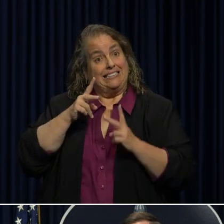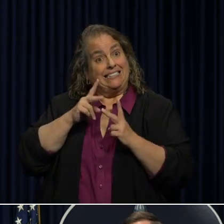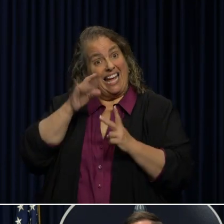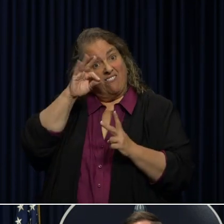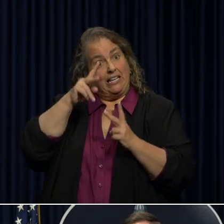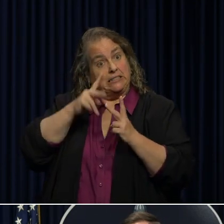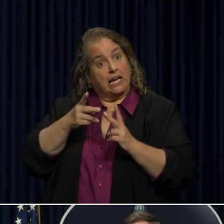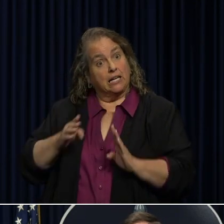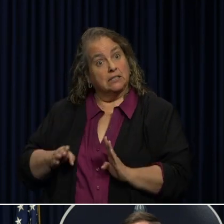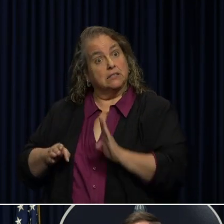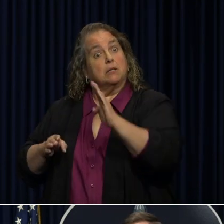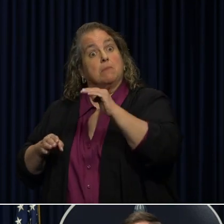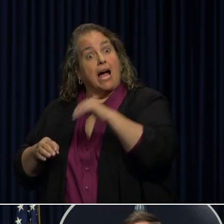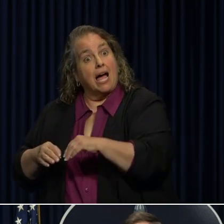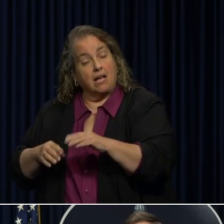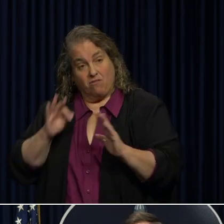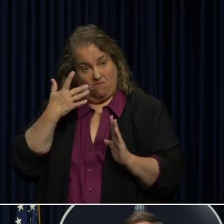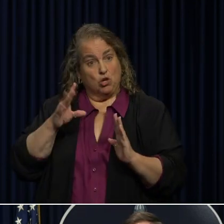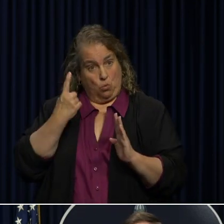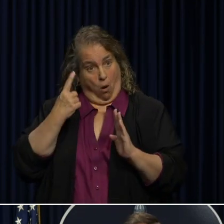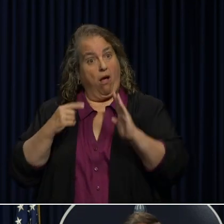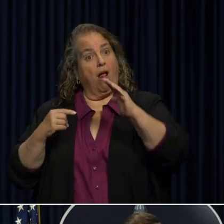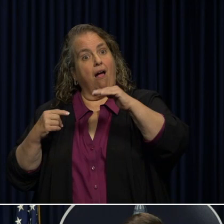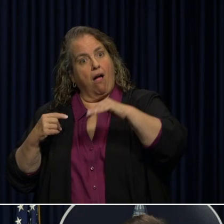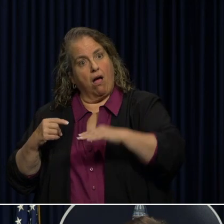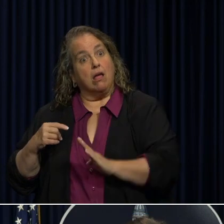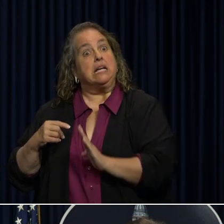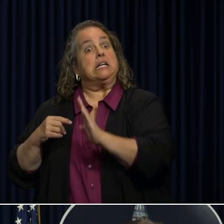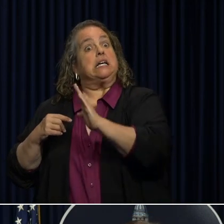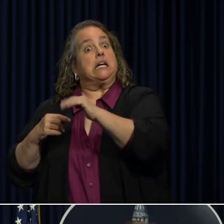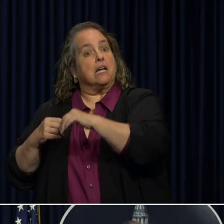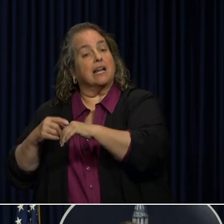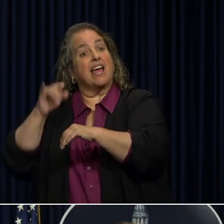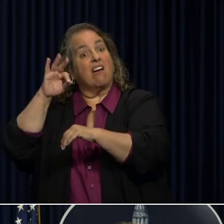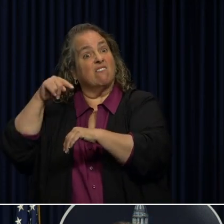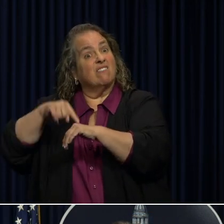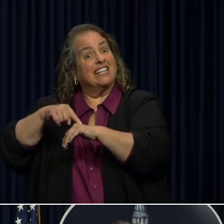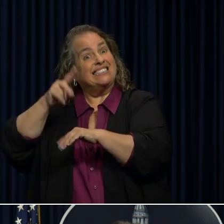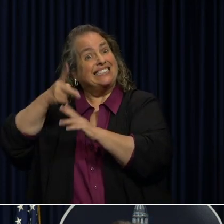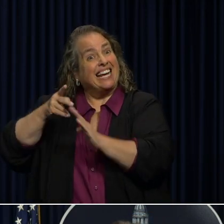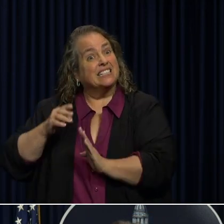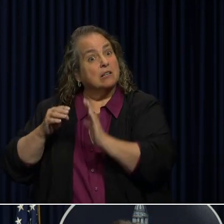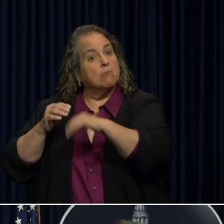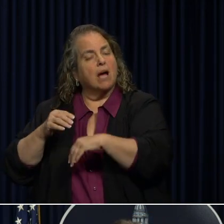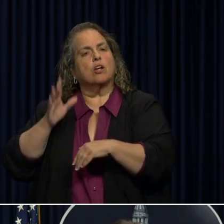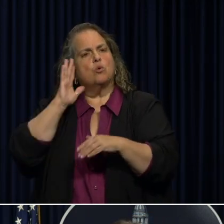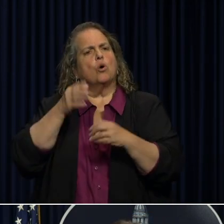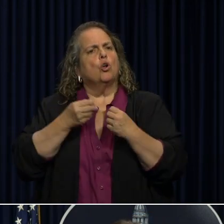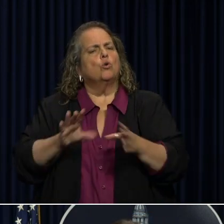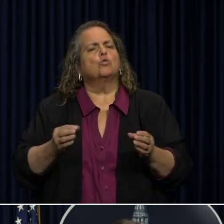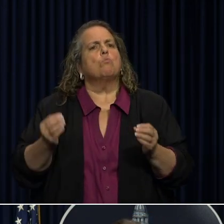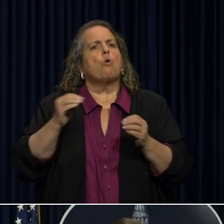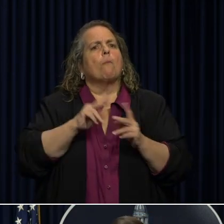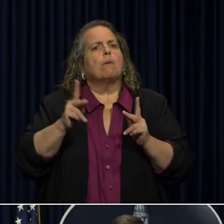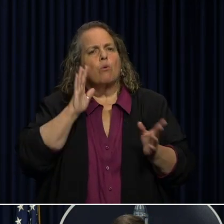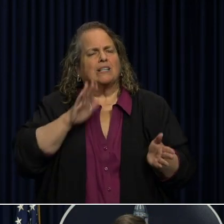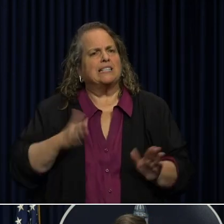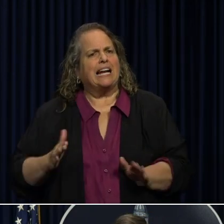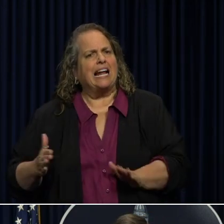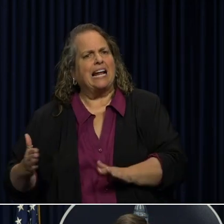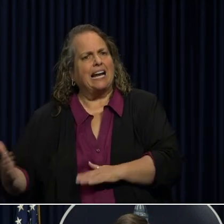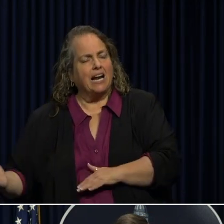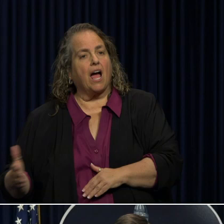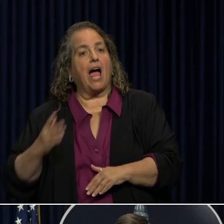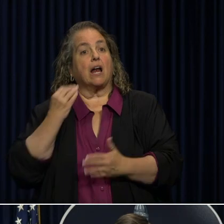but it caused them to shut down their economy for longer. Because if we can take, that first